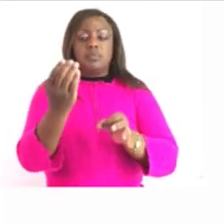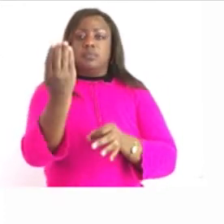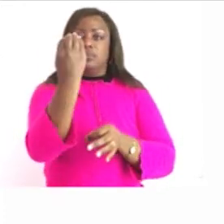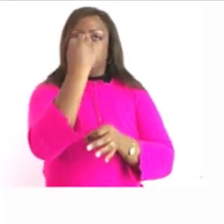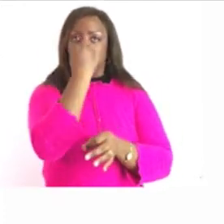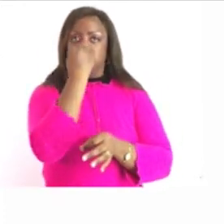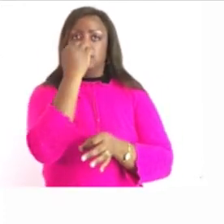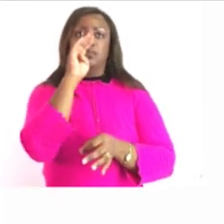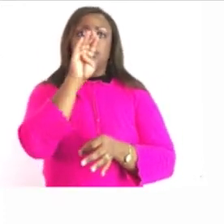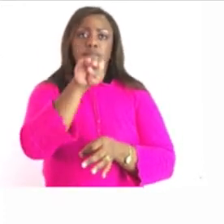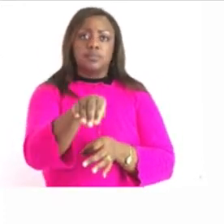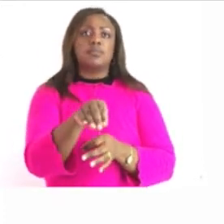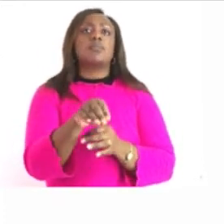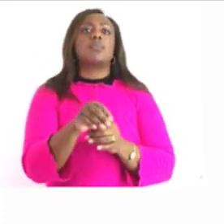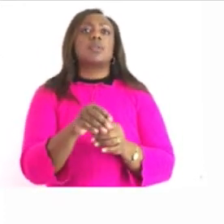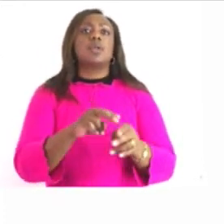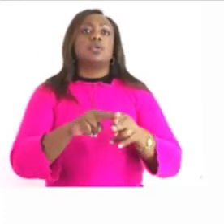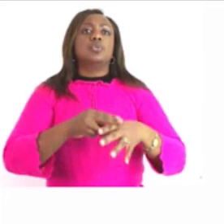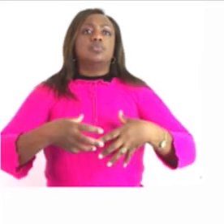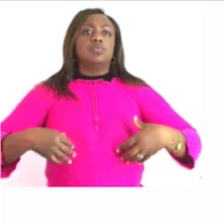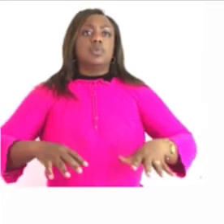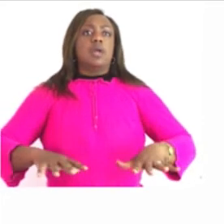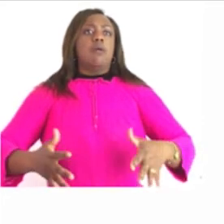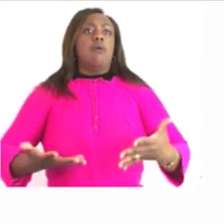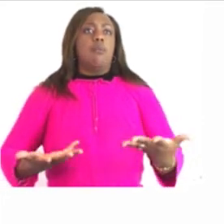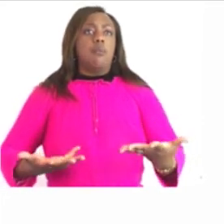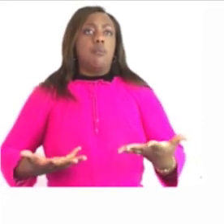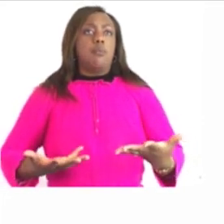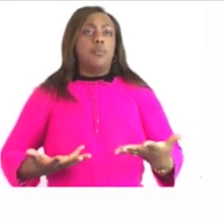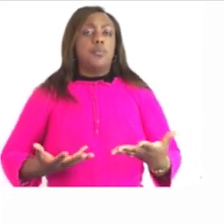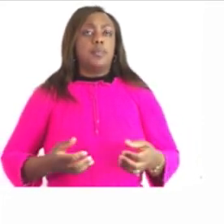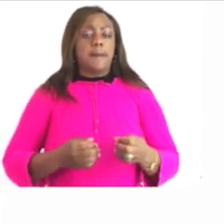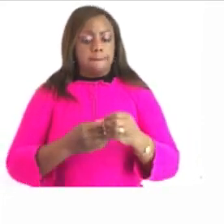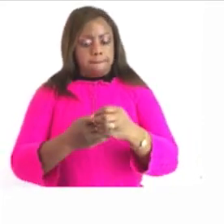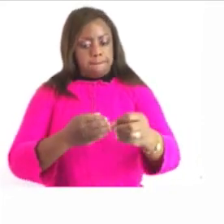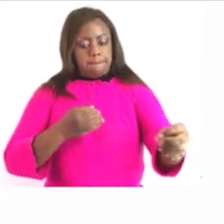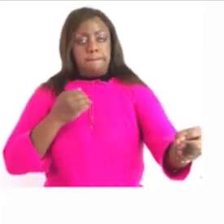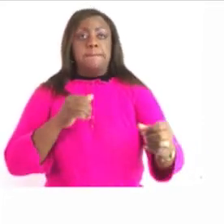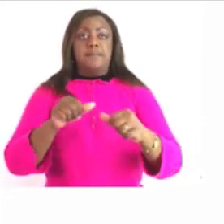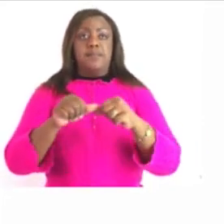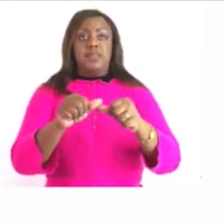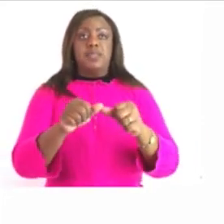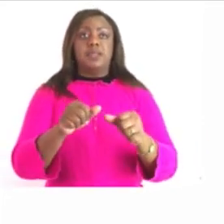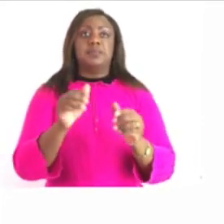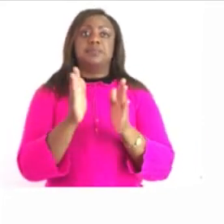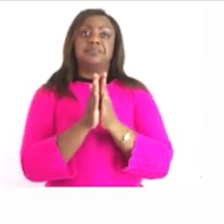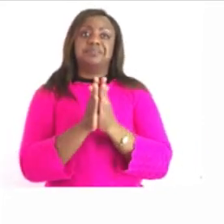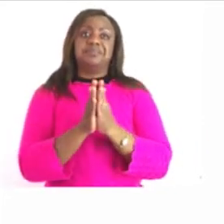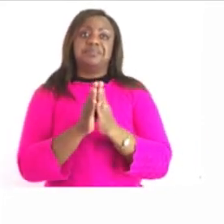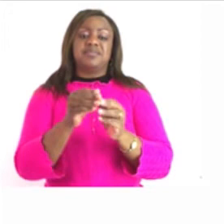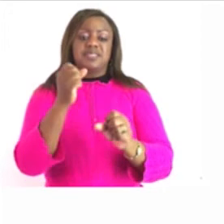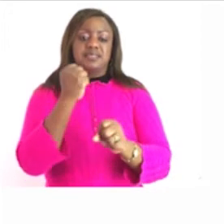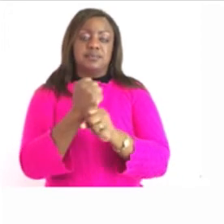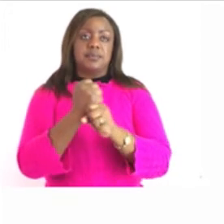processes with reference to the ribs and the diaphragm. Before we go in details of our lesson, let's look at the